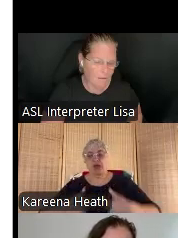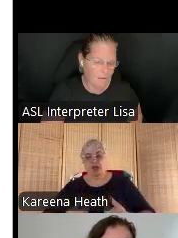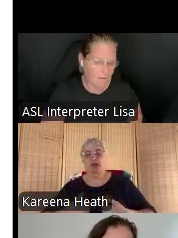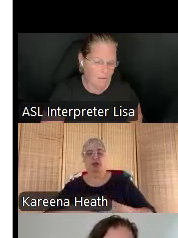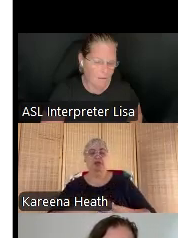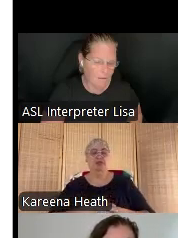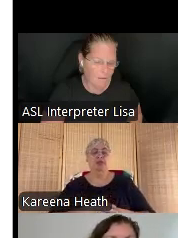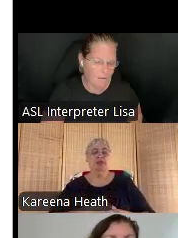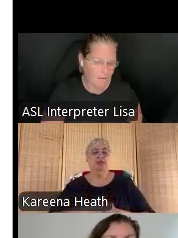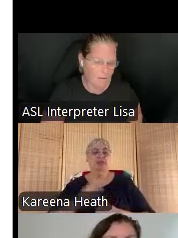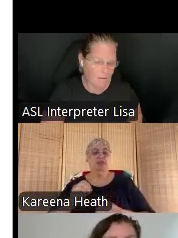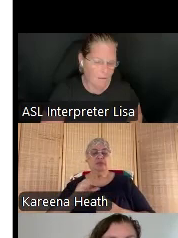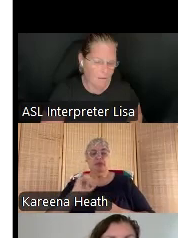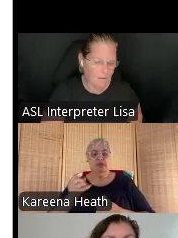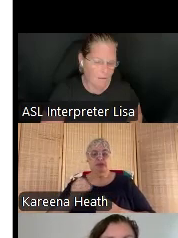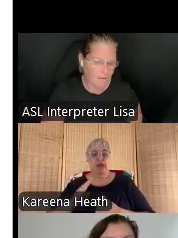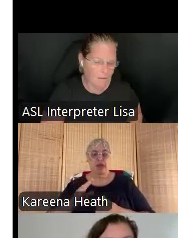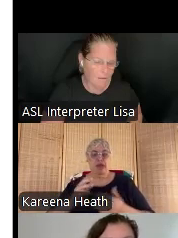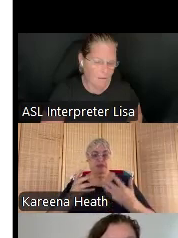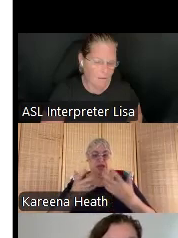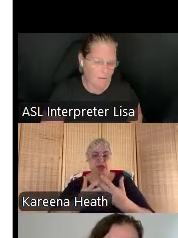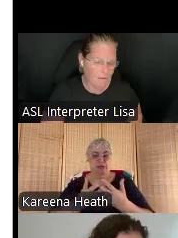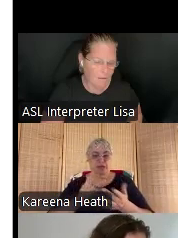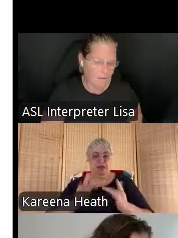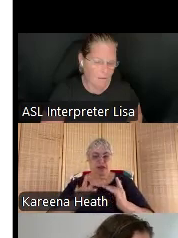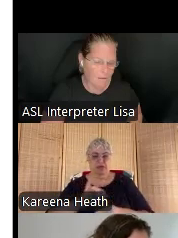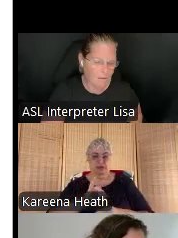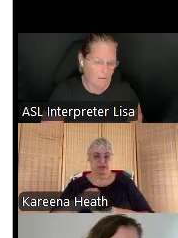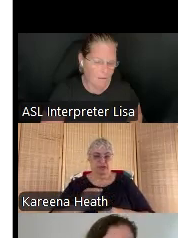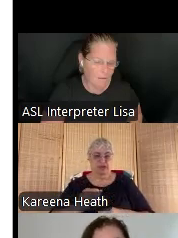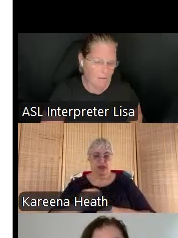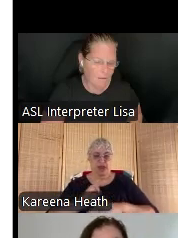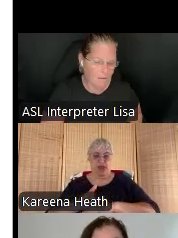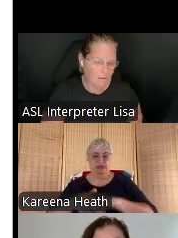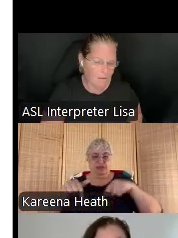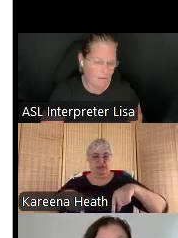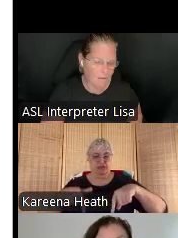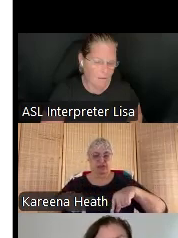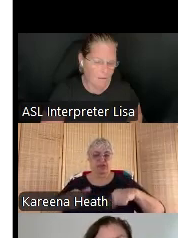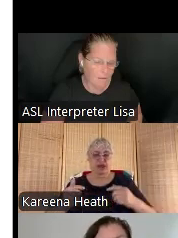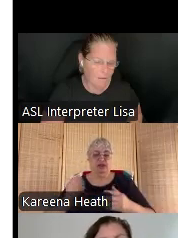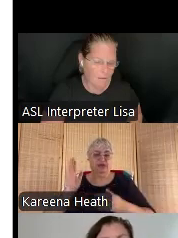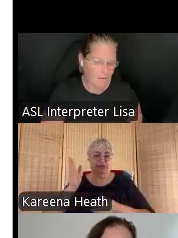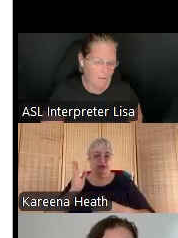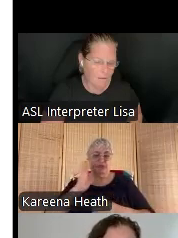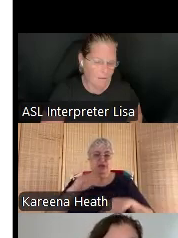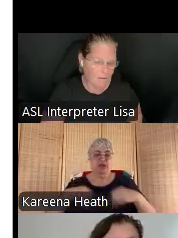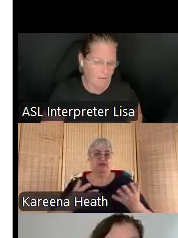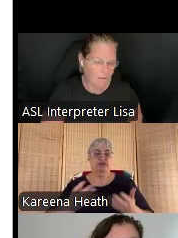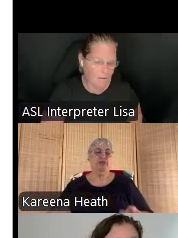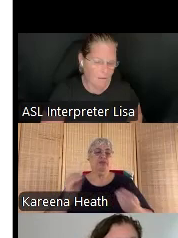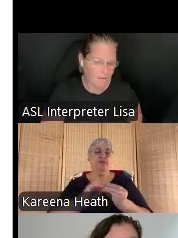Job Accommodation Network following today's presentation. It will give you much